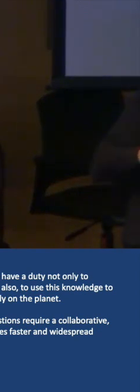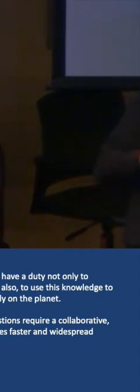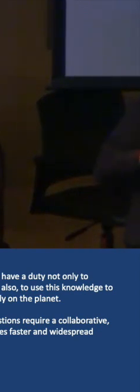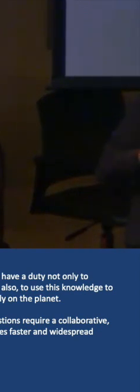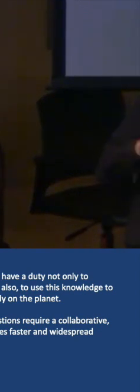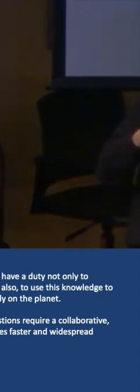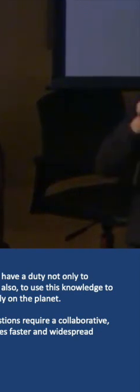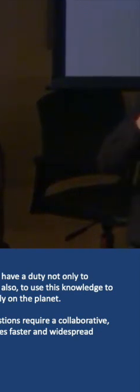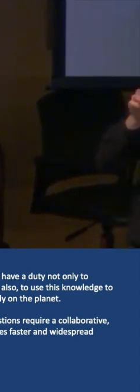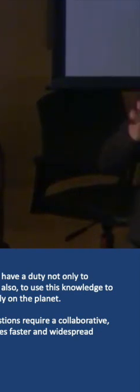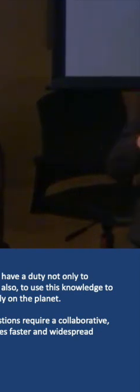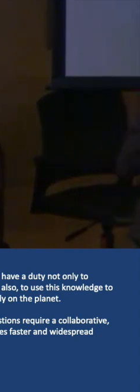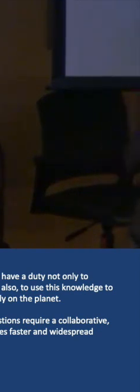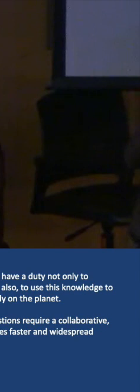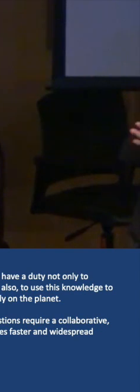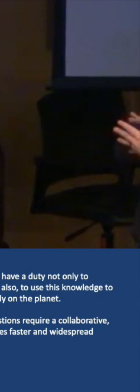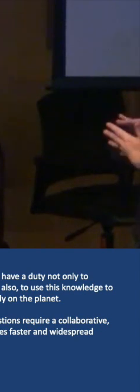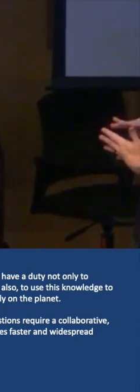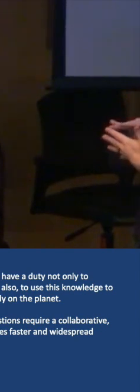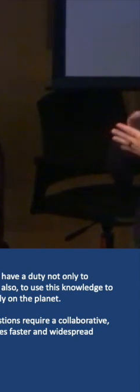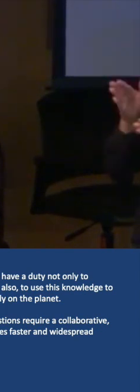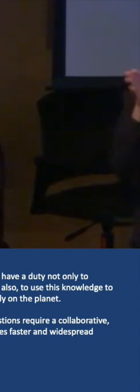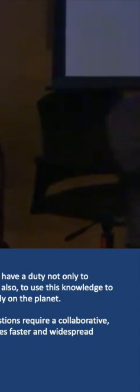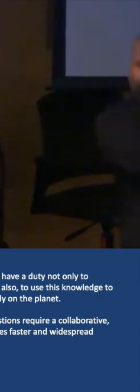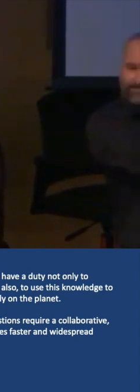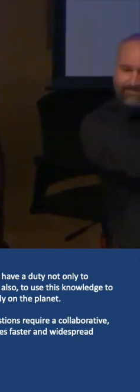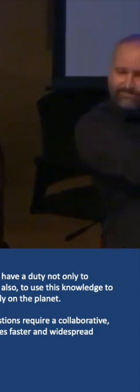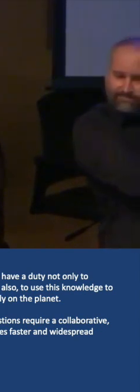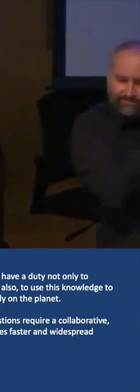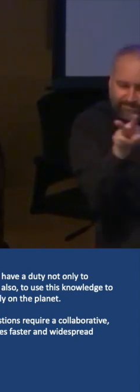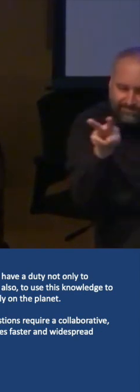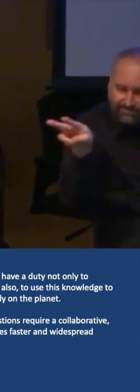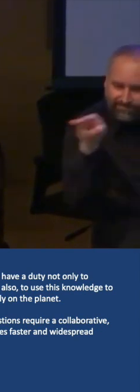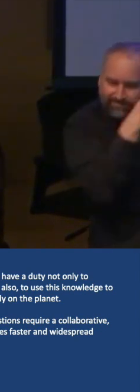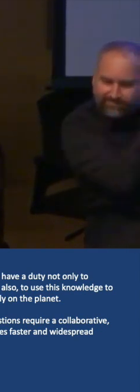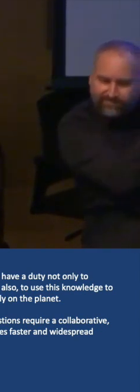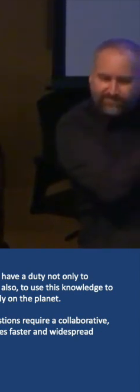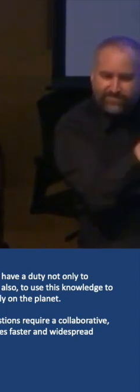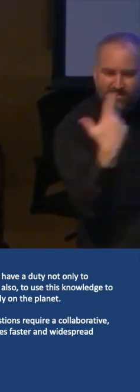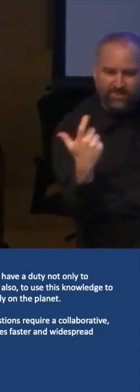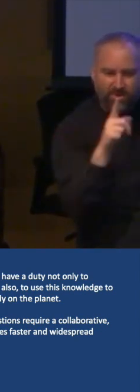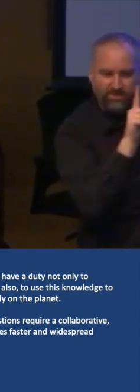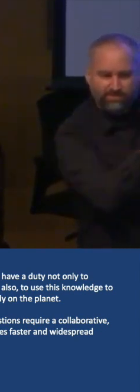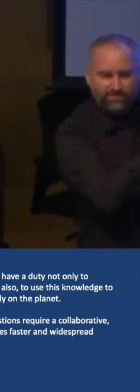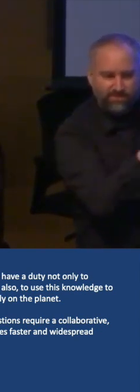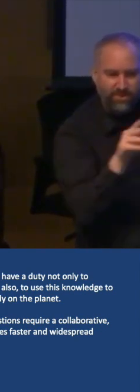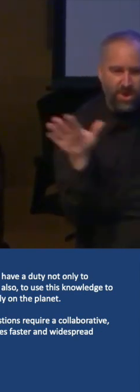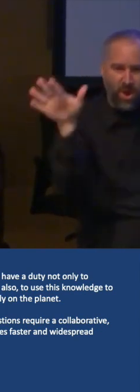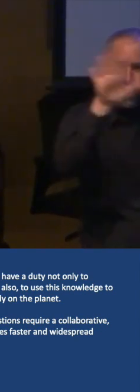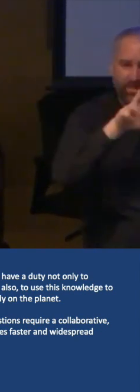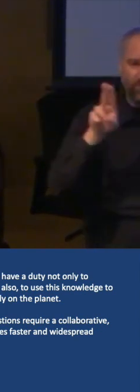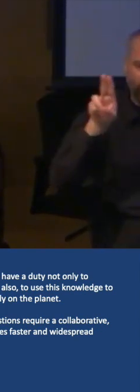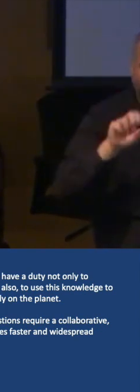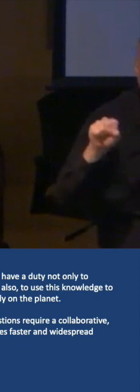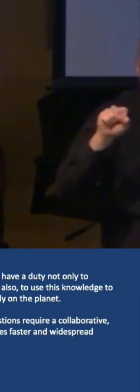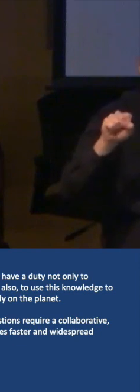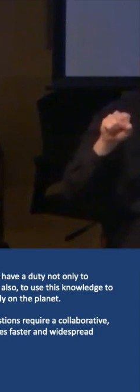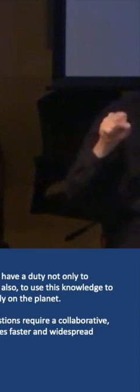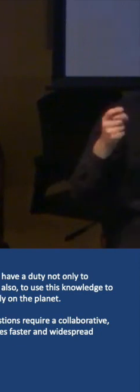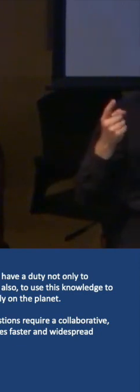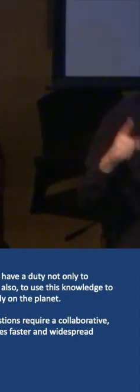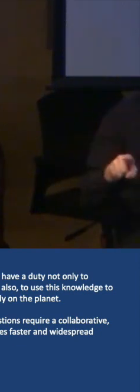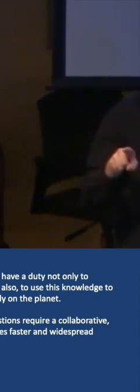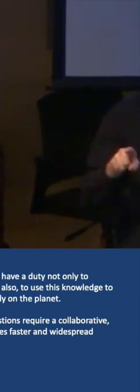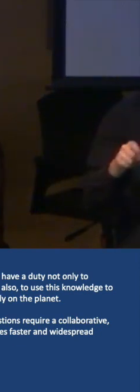murals around the United States. There happens to be here next to the university at the